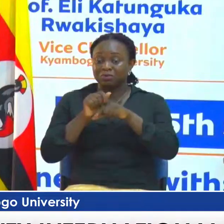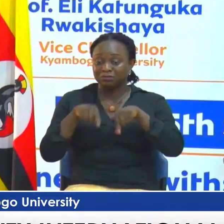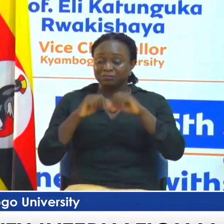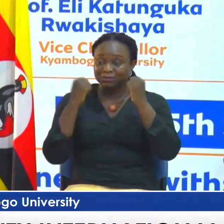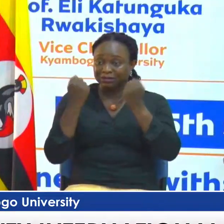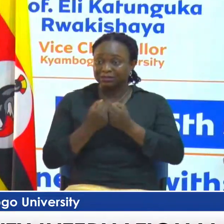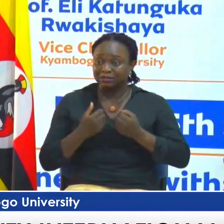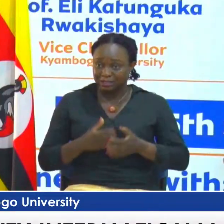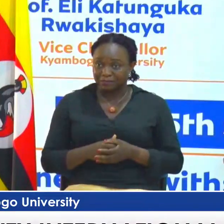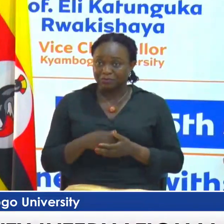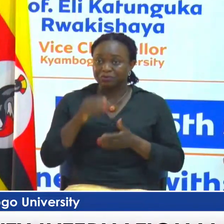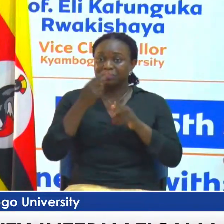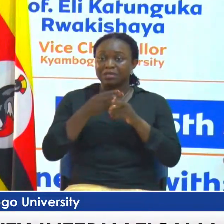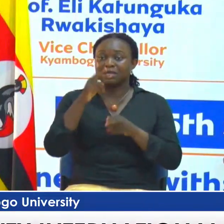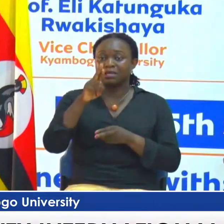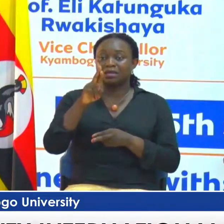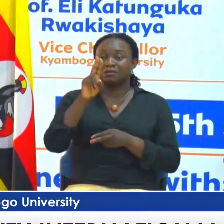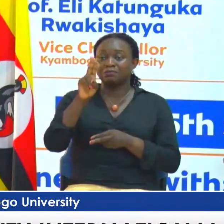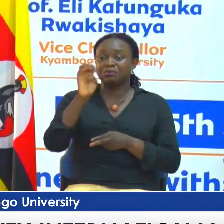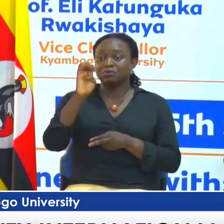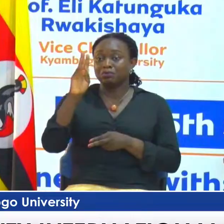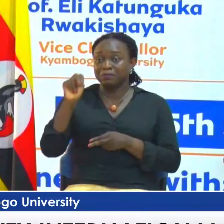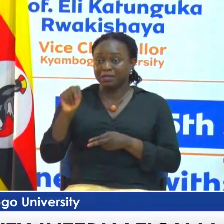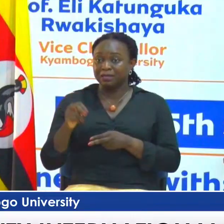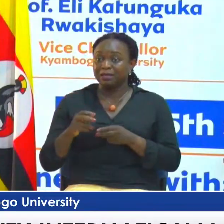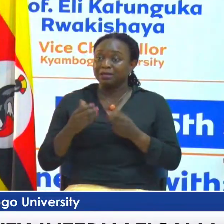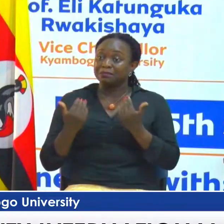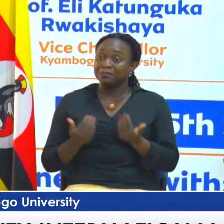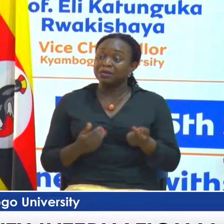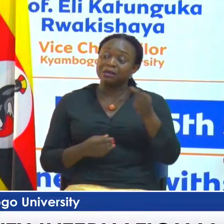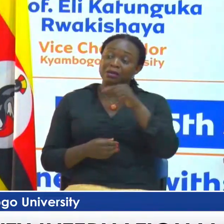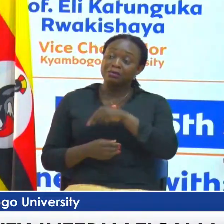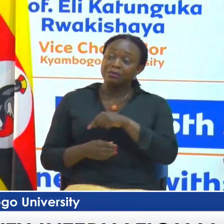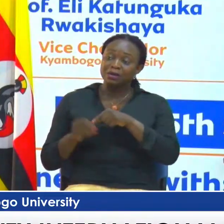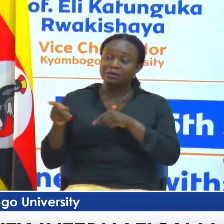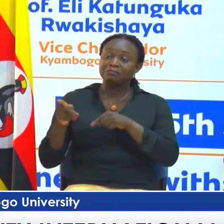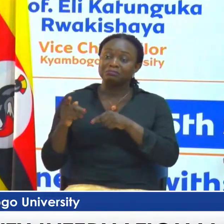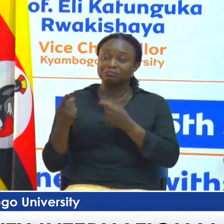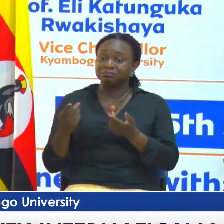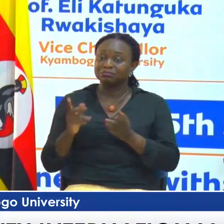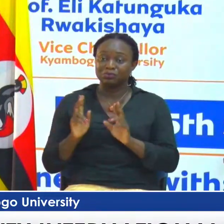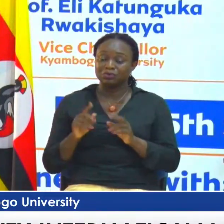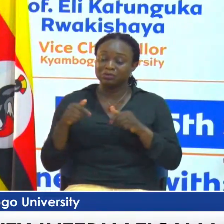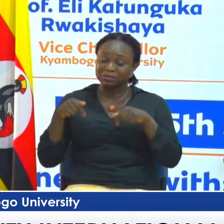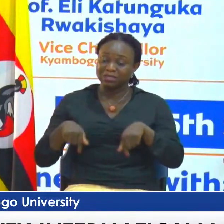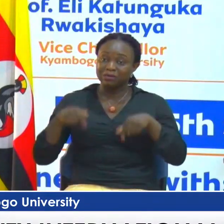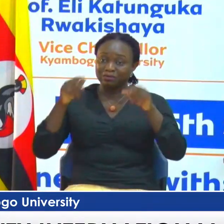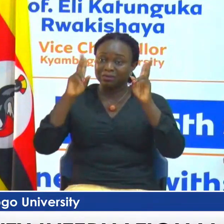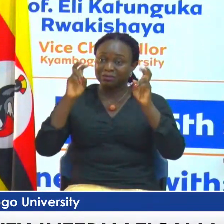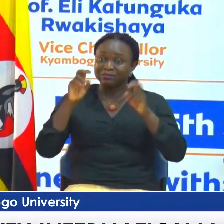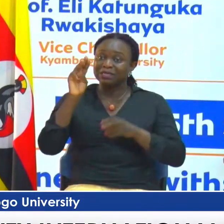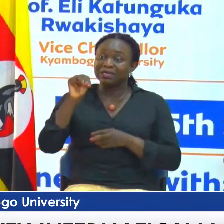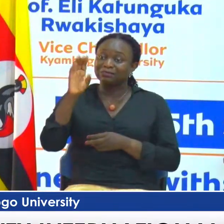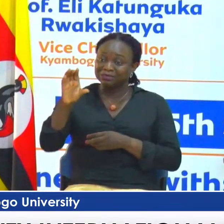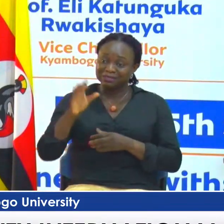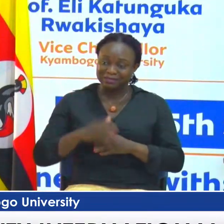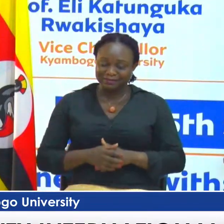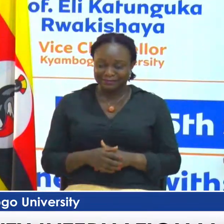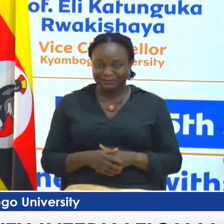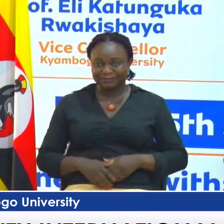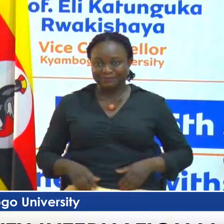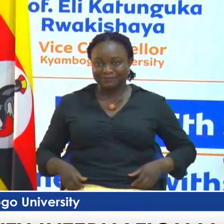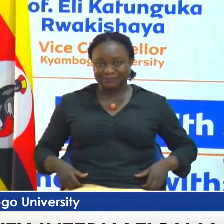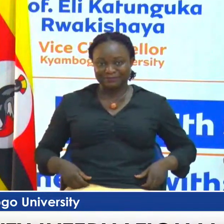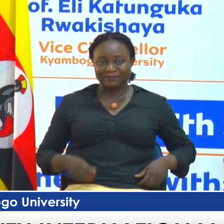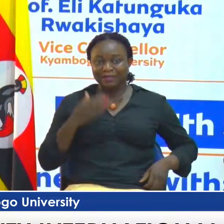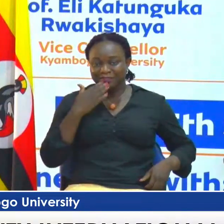University. But in this function, I have not come because of that. I am the MC. MWAT MC.